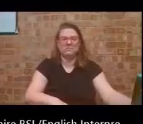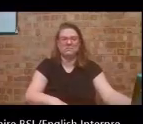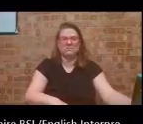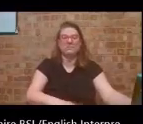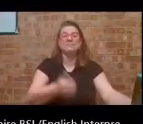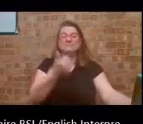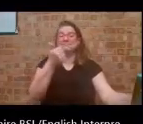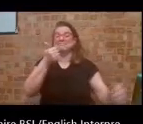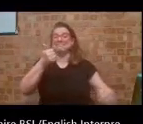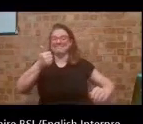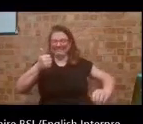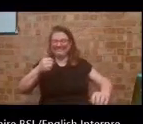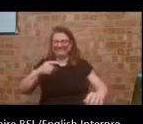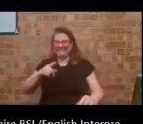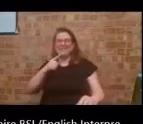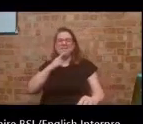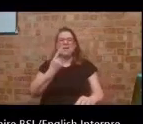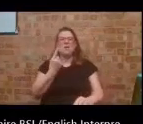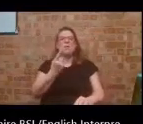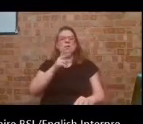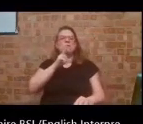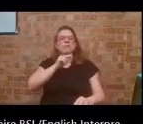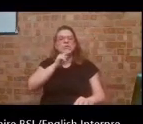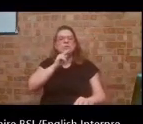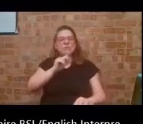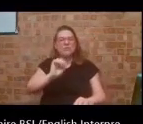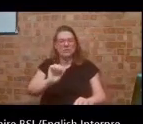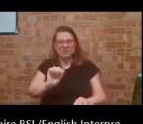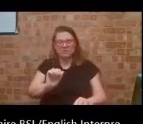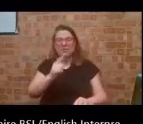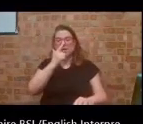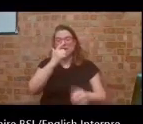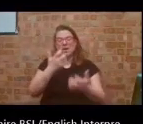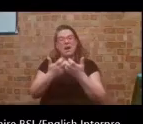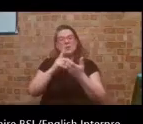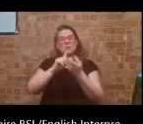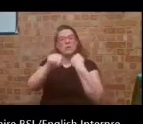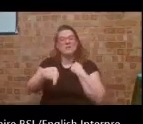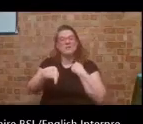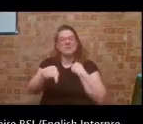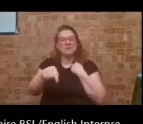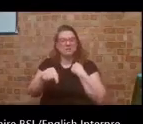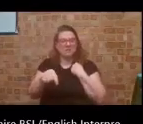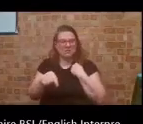thing on VoiceOver? How do you answer a phone call?